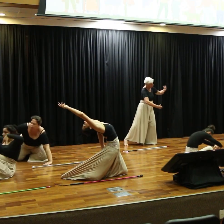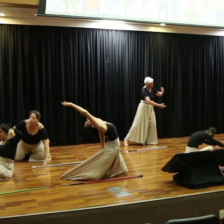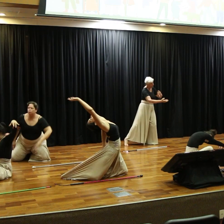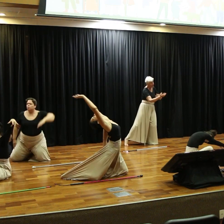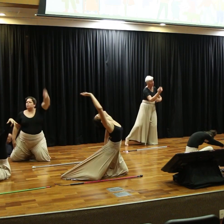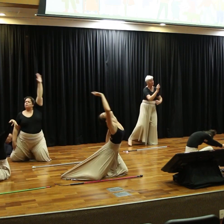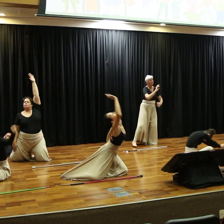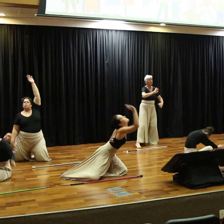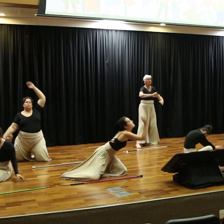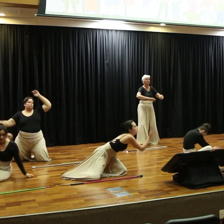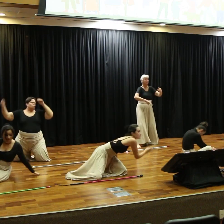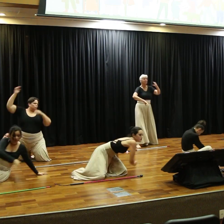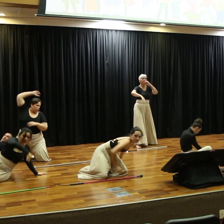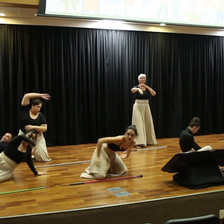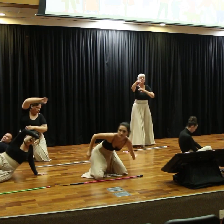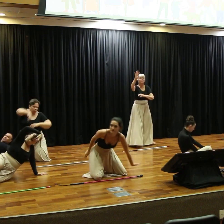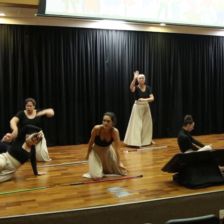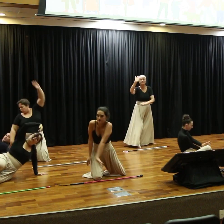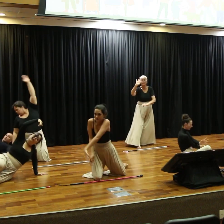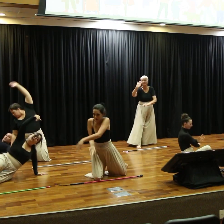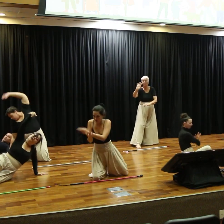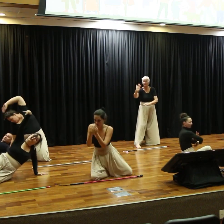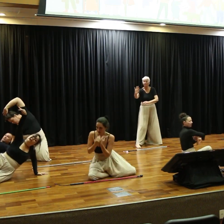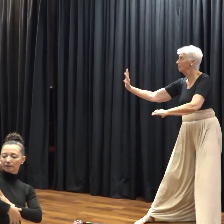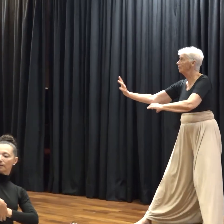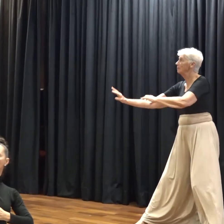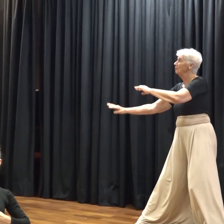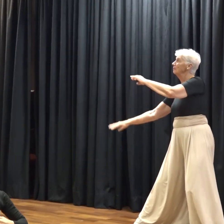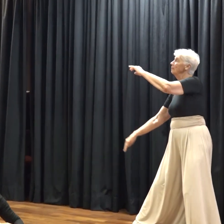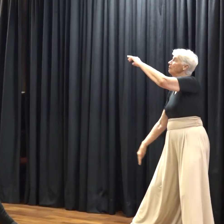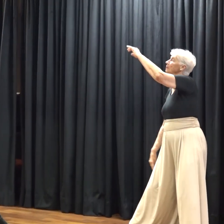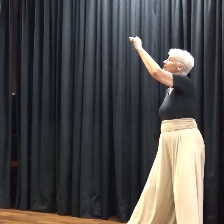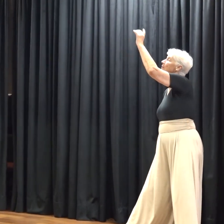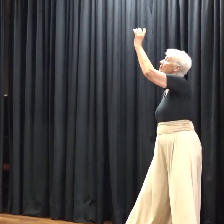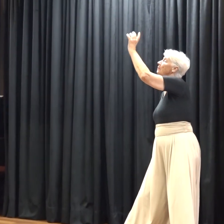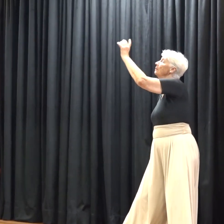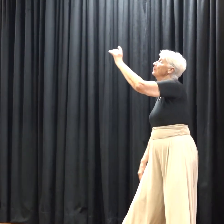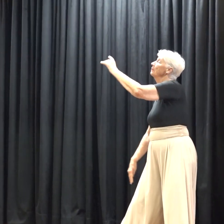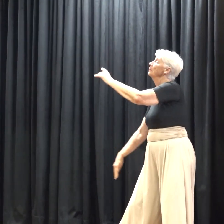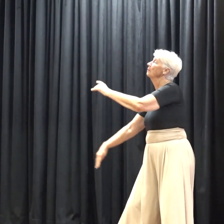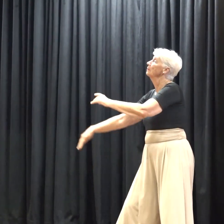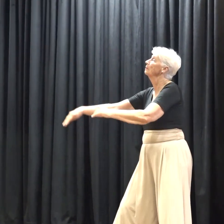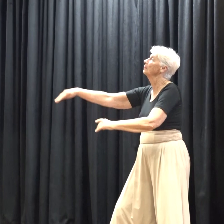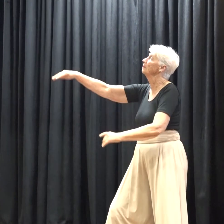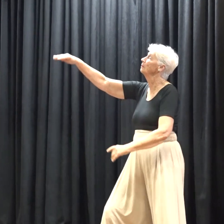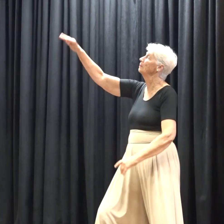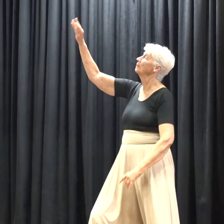coming, or the moment of truth in your life.